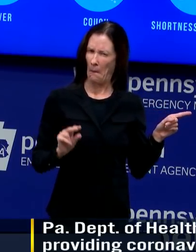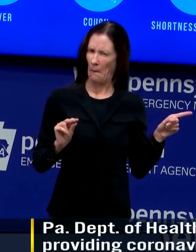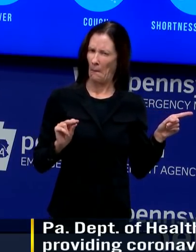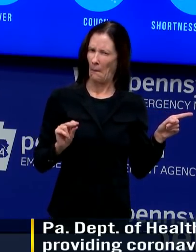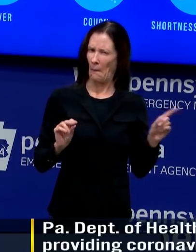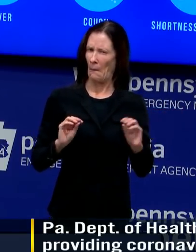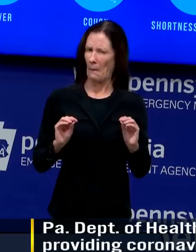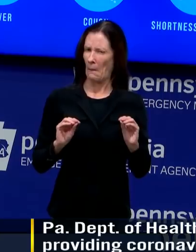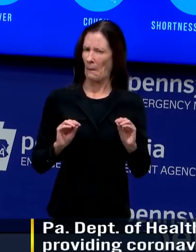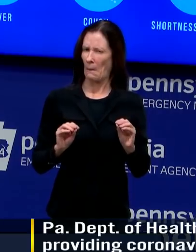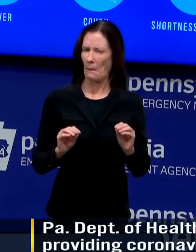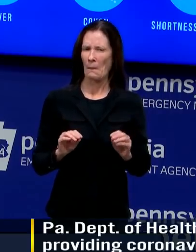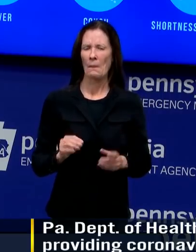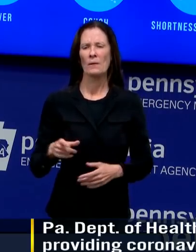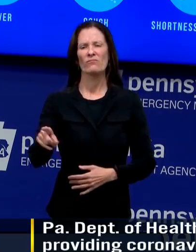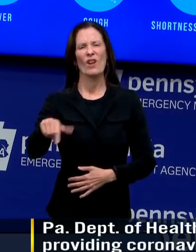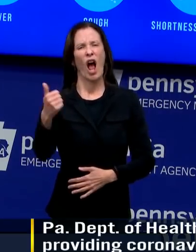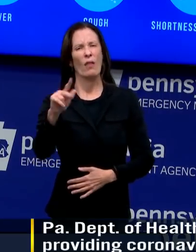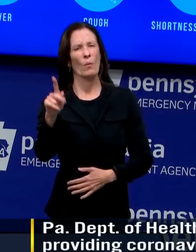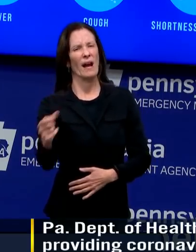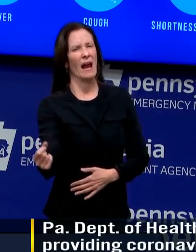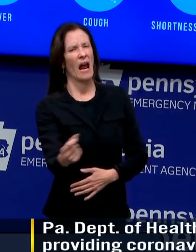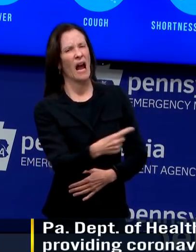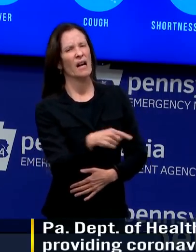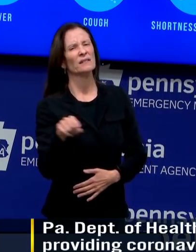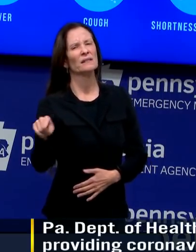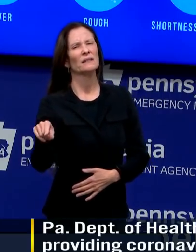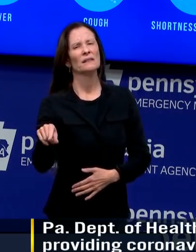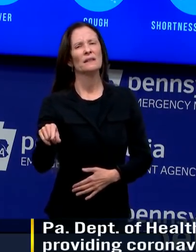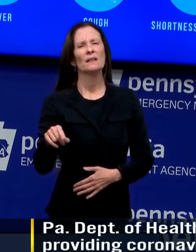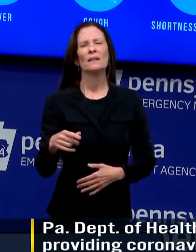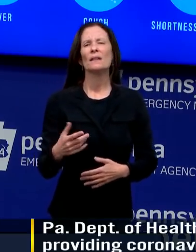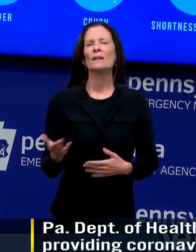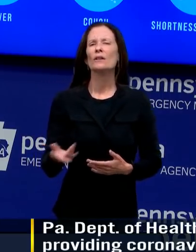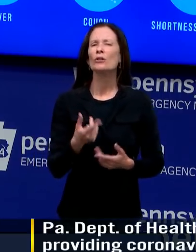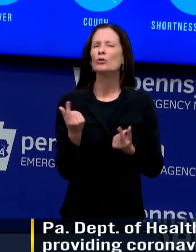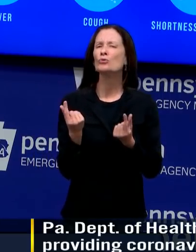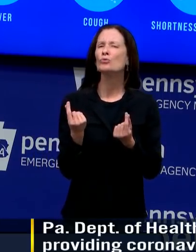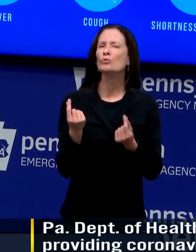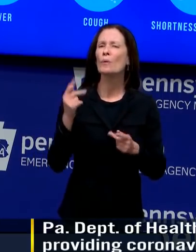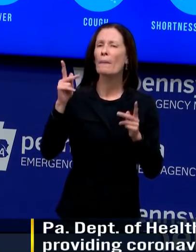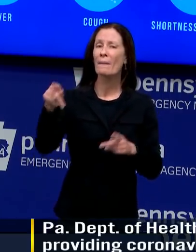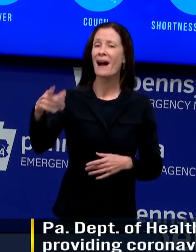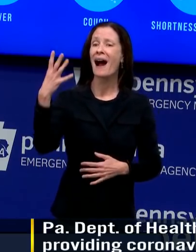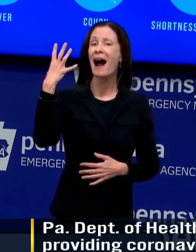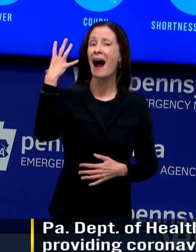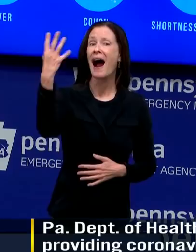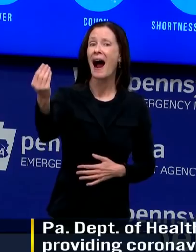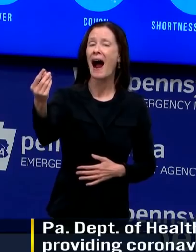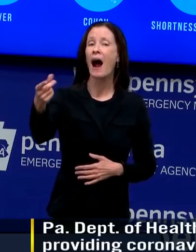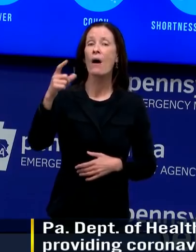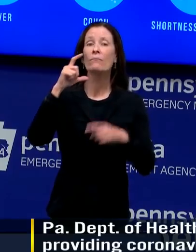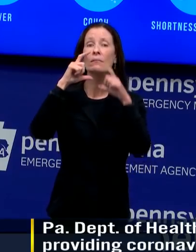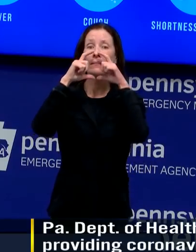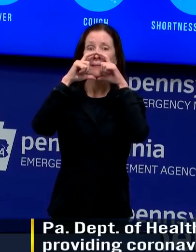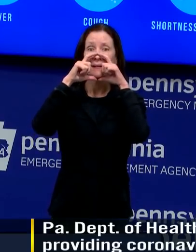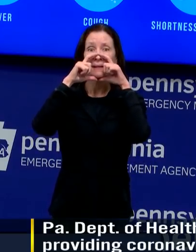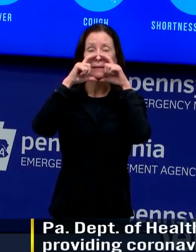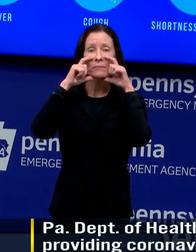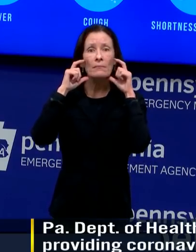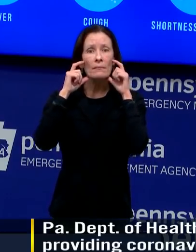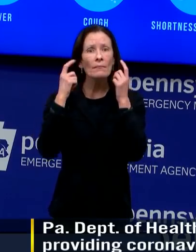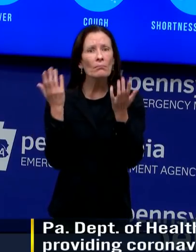to enforce the order for people to wear masks when they leave their home? Yeah, the enforcement, it's